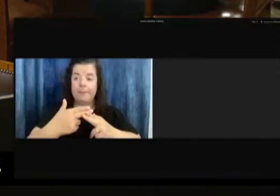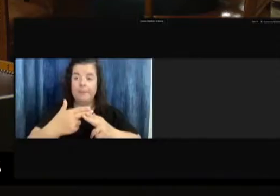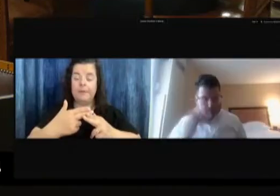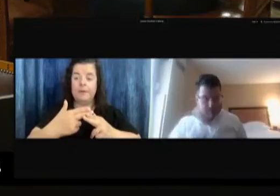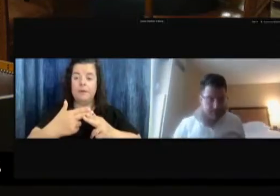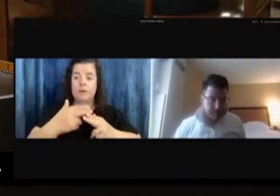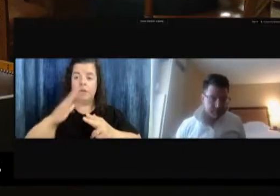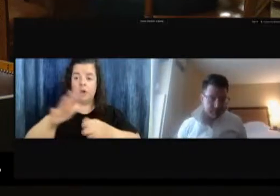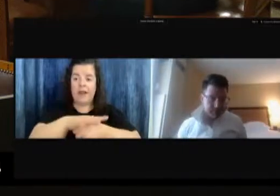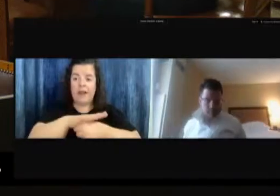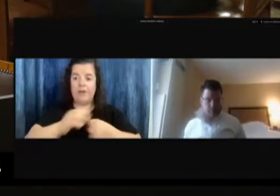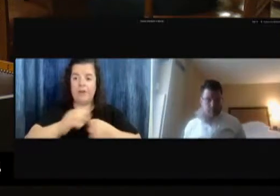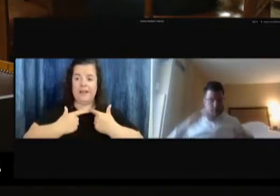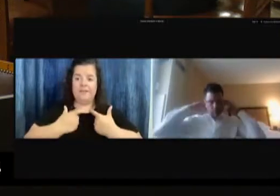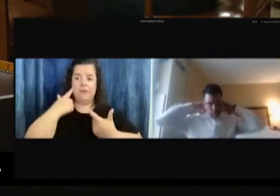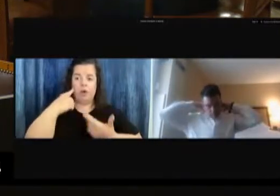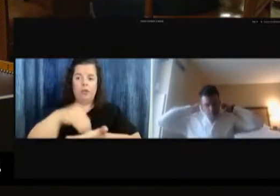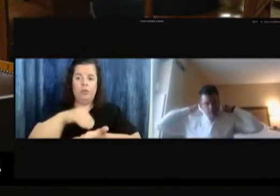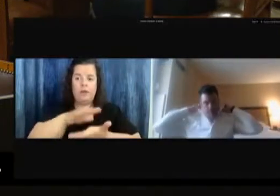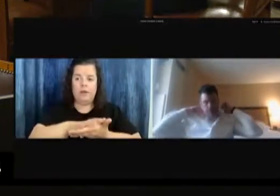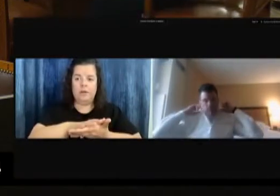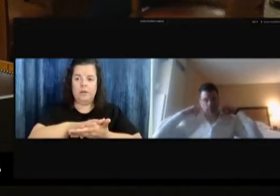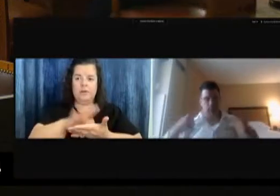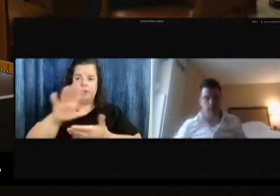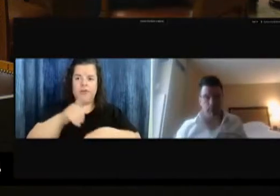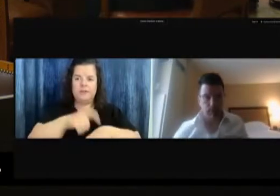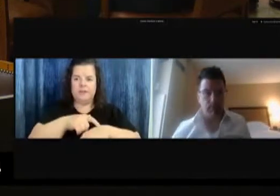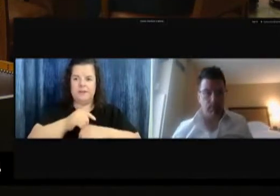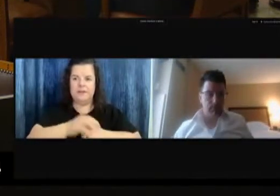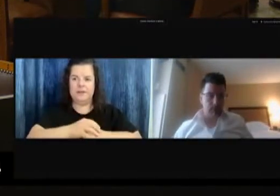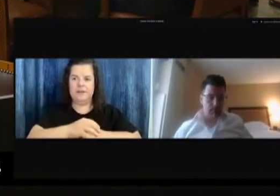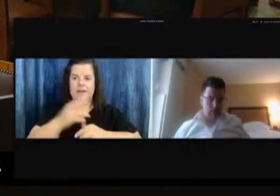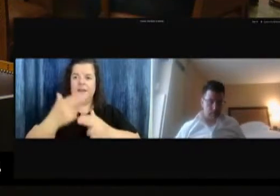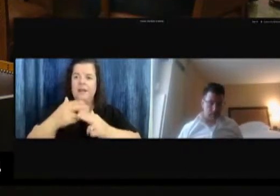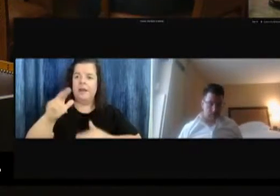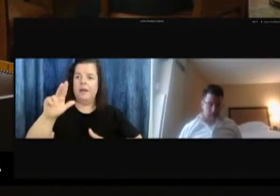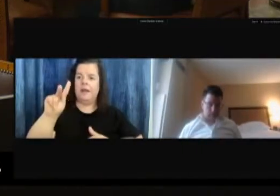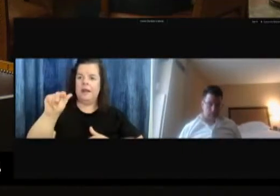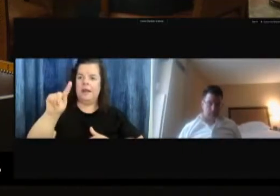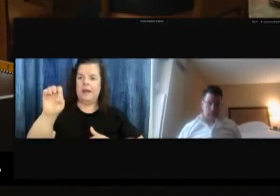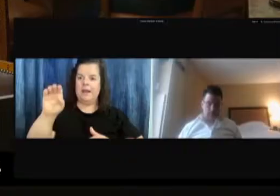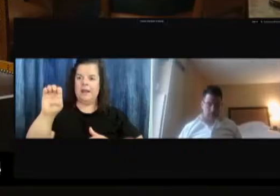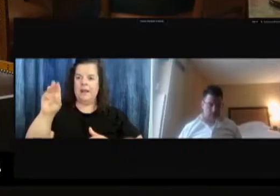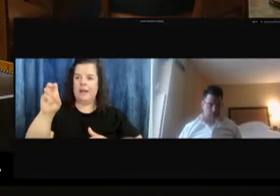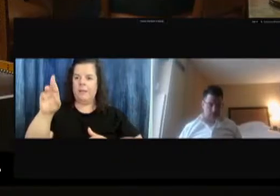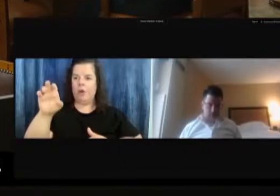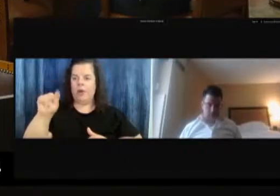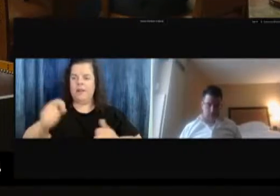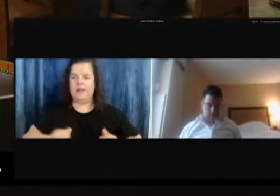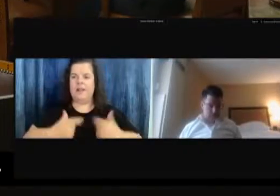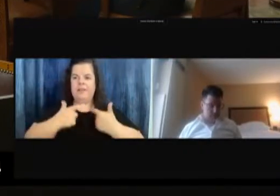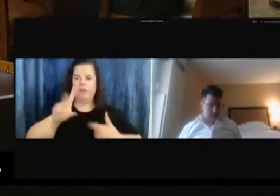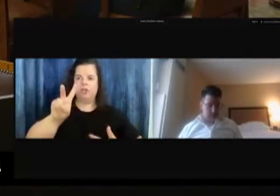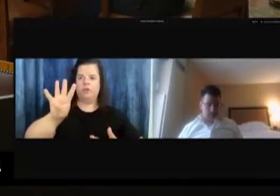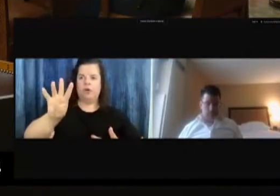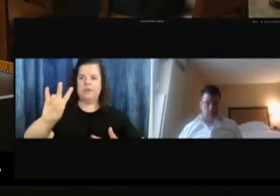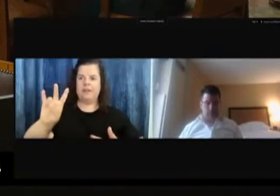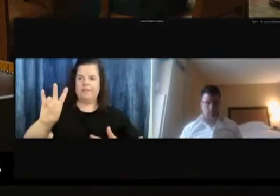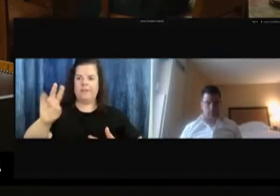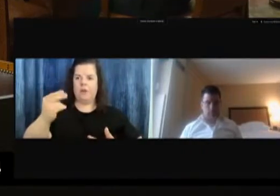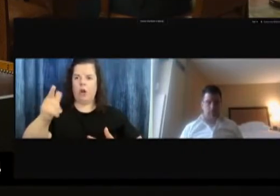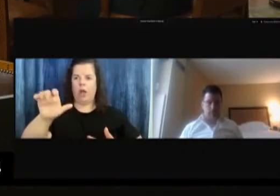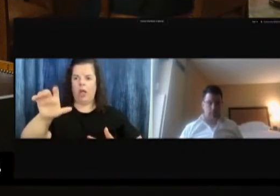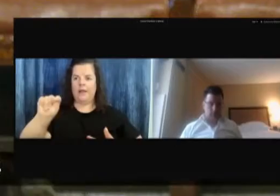area of residence for the record, and then your time will begin. My name is Katie Emmert. I live on 247 Halkett Place. Today I'm